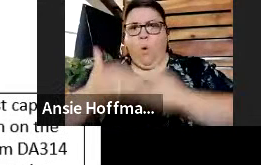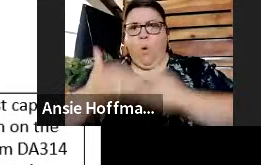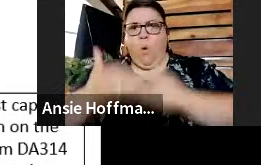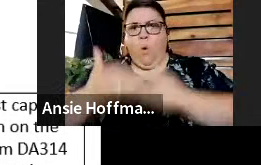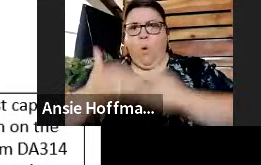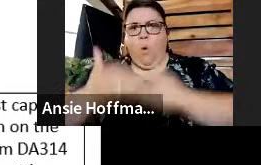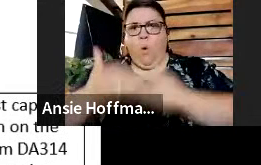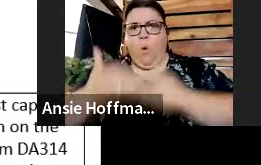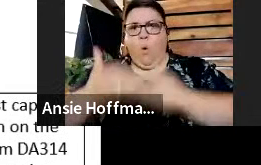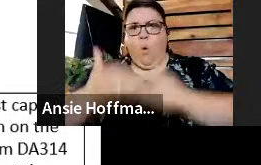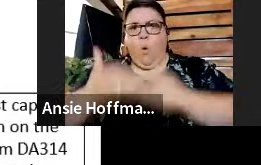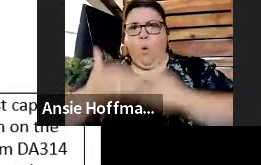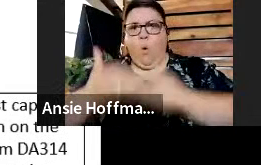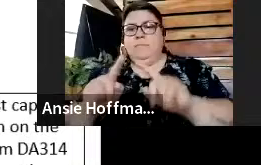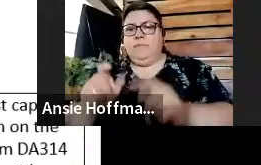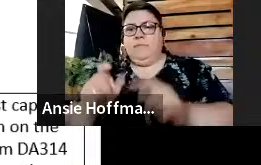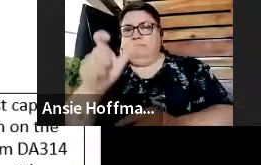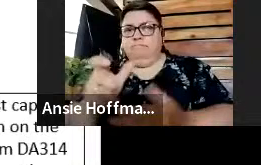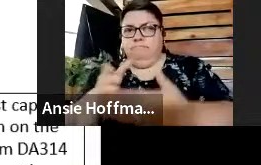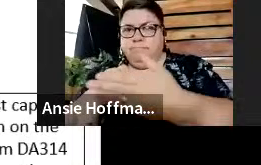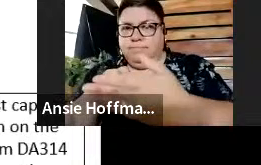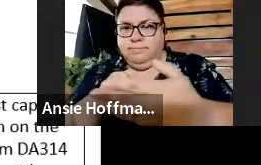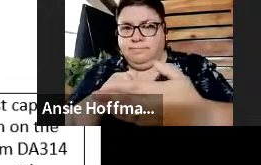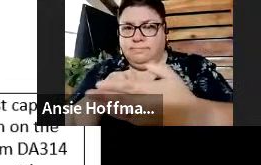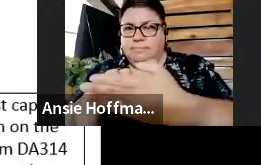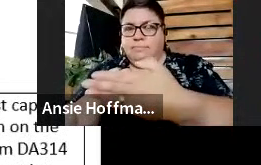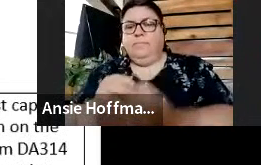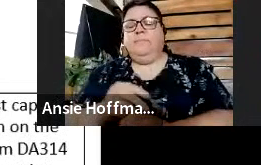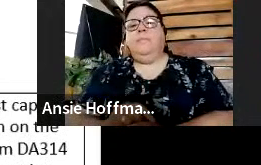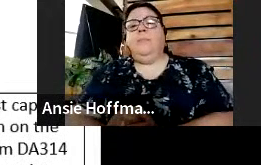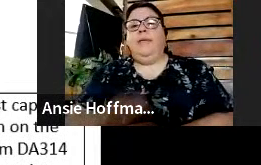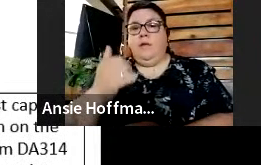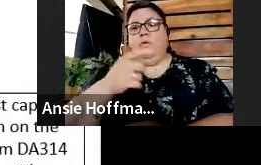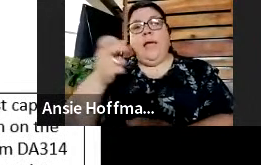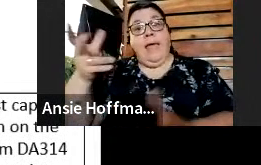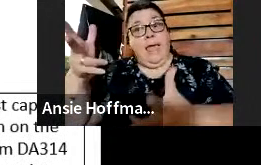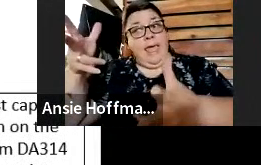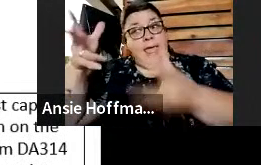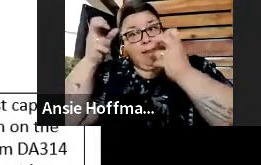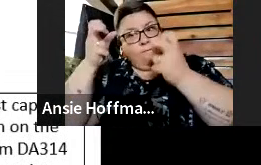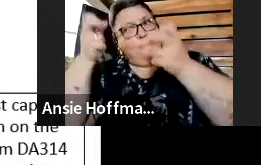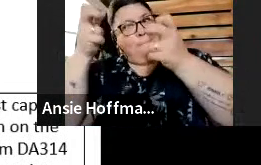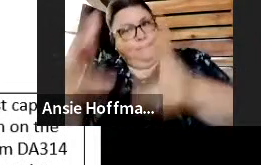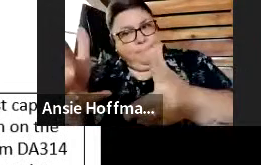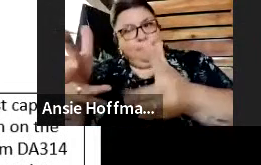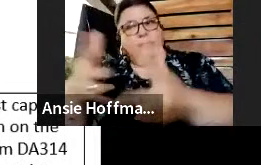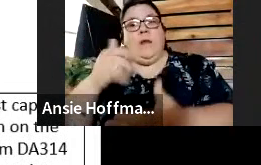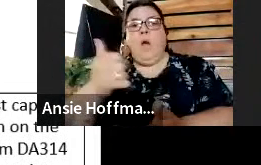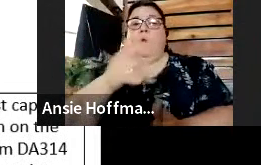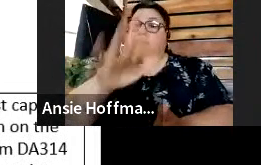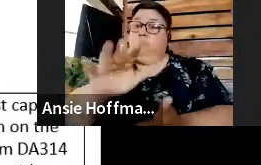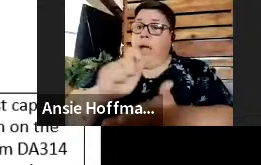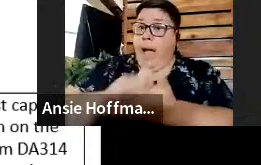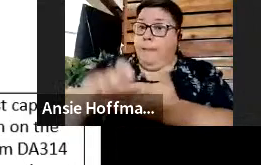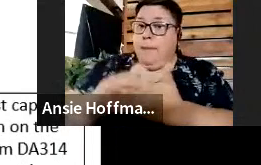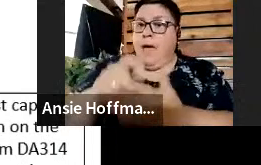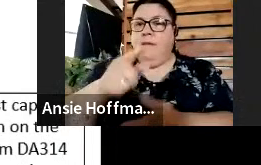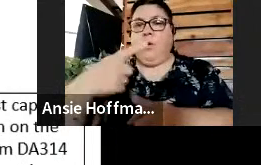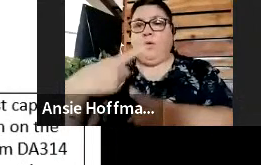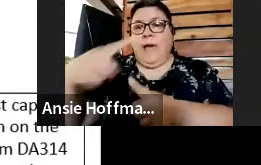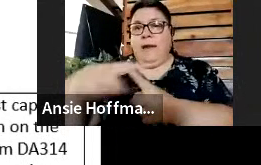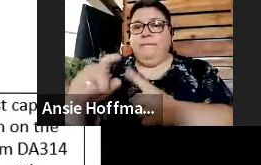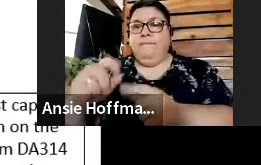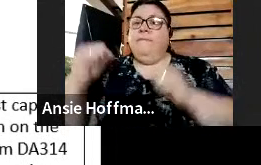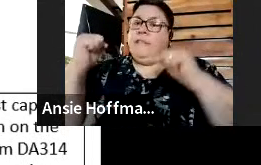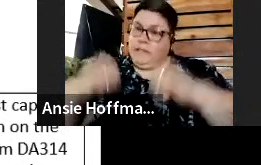speak, then they are informed that they need to apply for a tariff determination. Now they